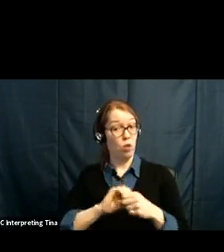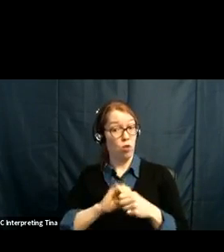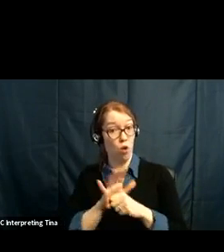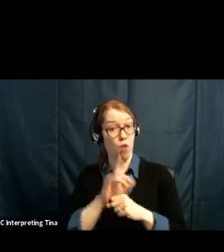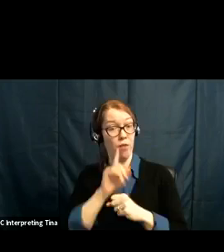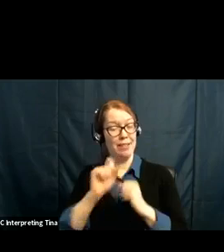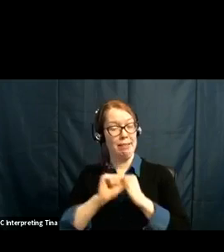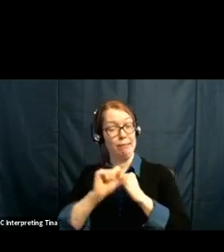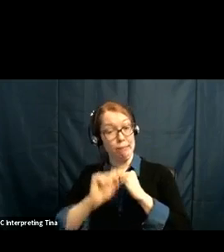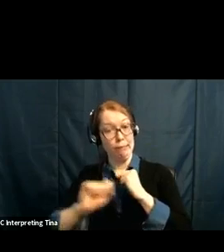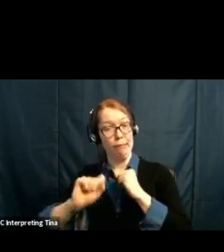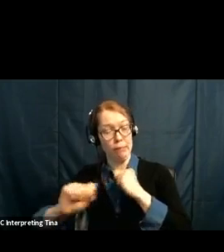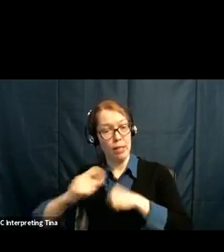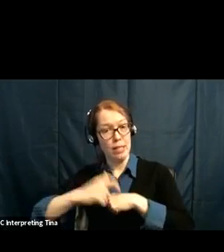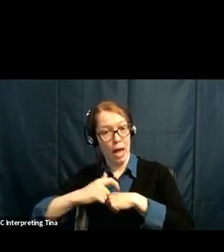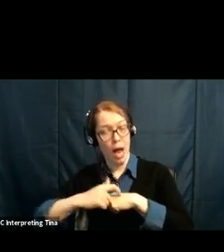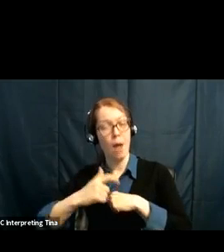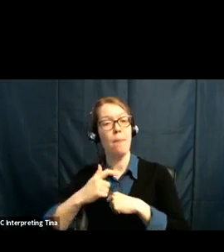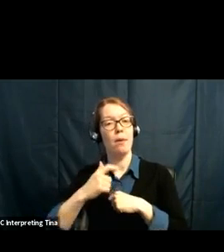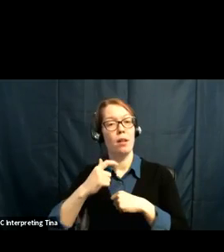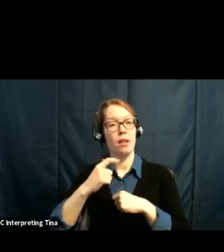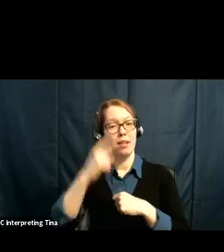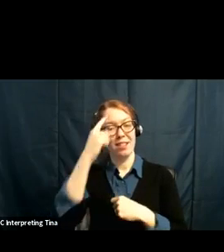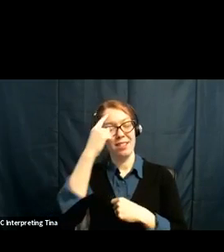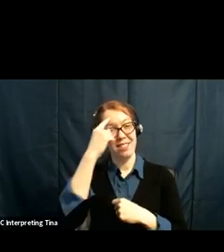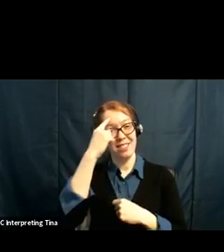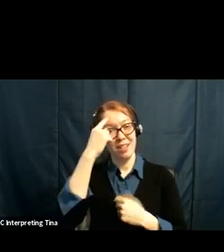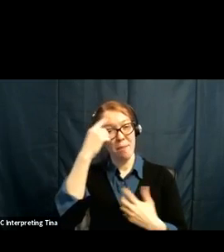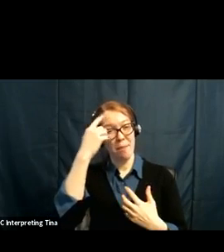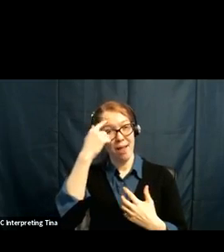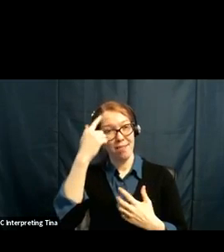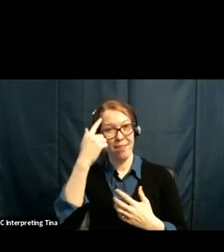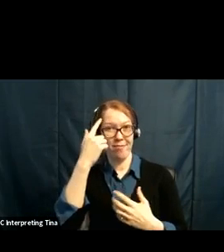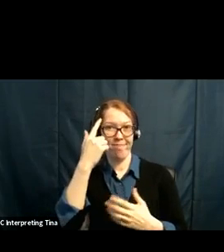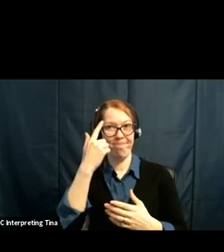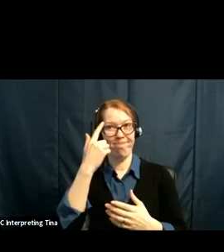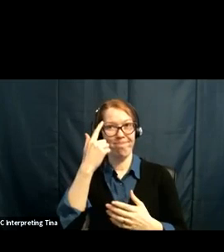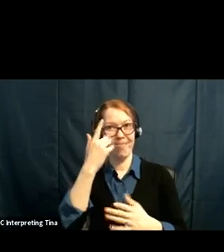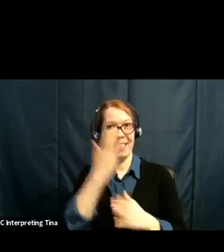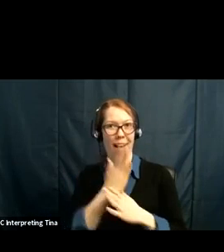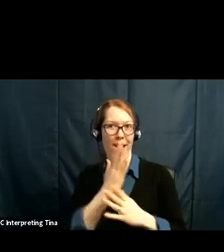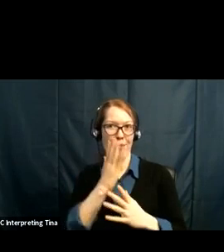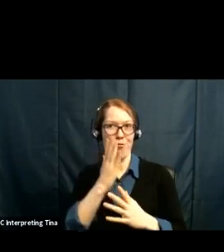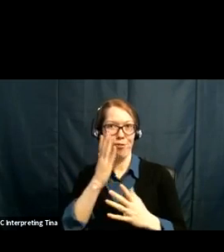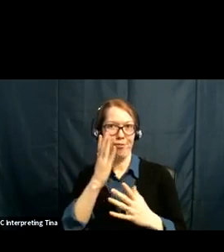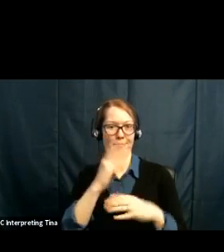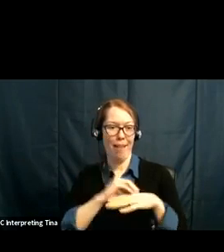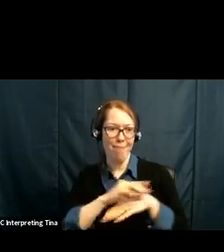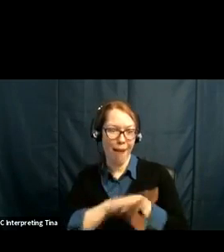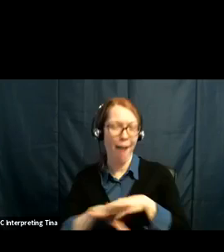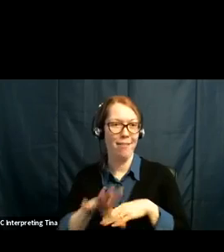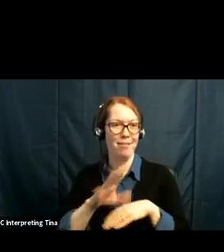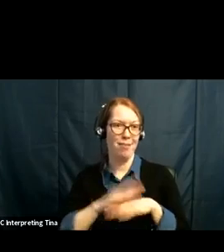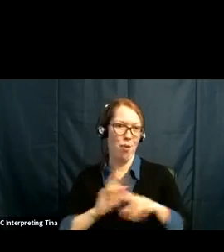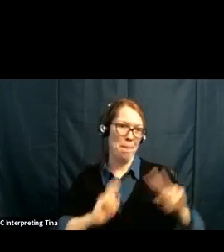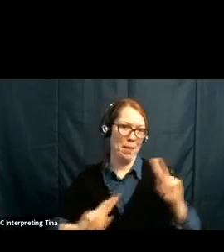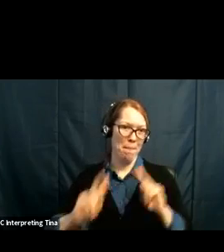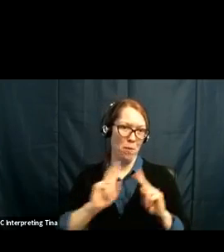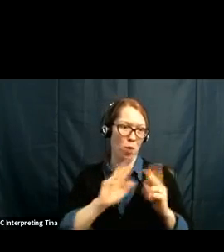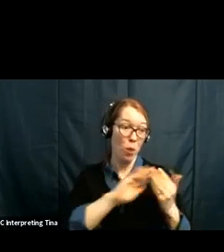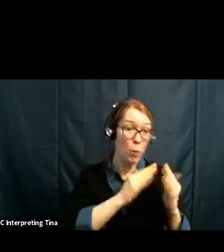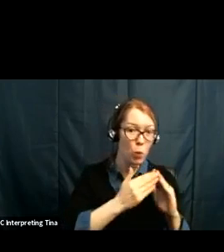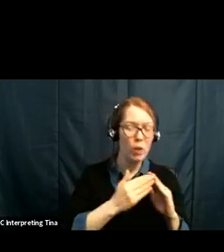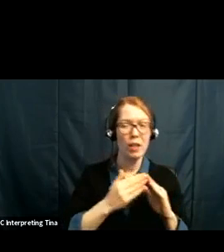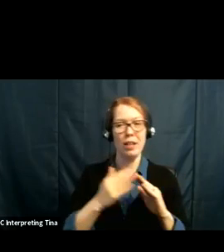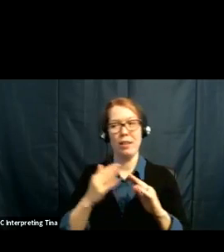longer is the psychological effects that it's had on our caregivers and on the community. In the beginning, it was